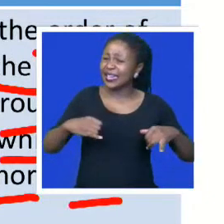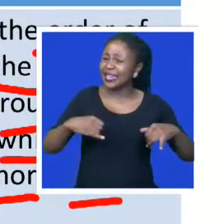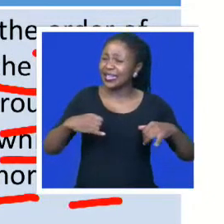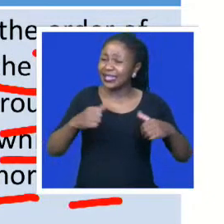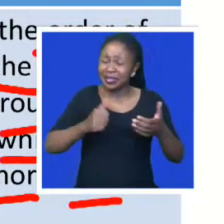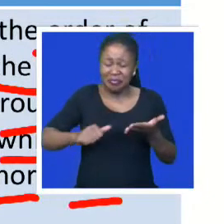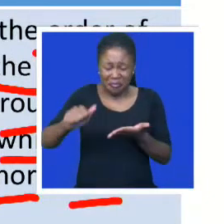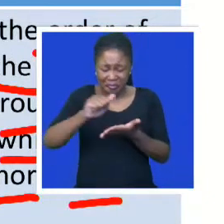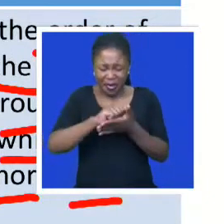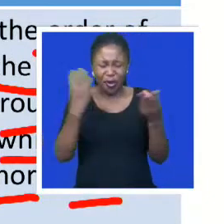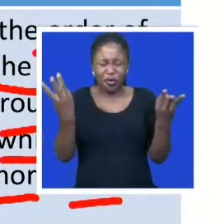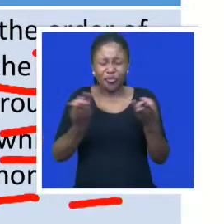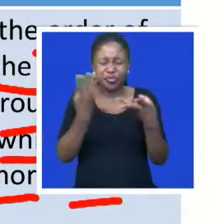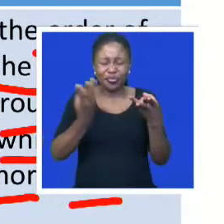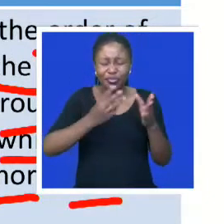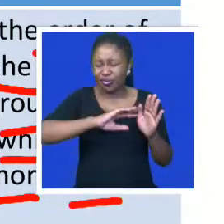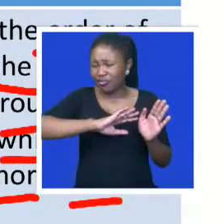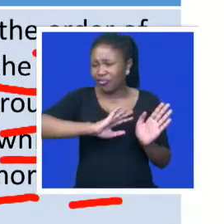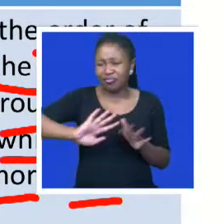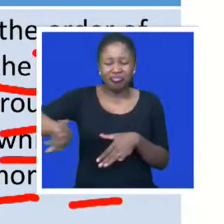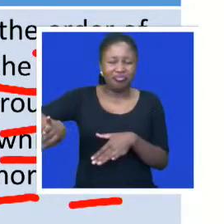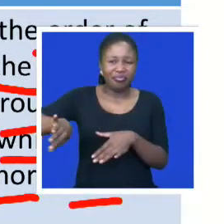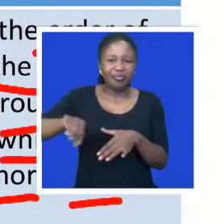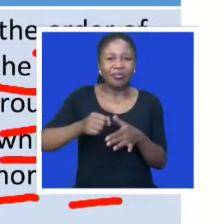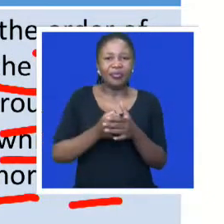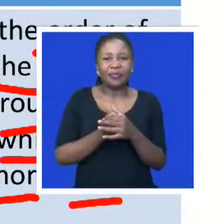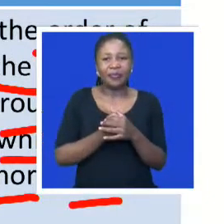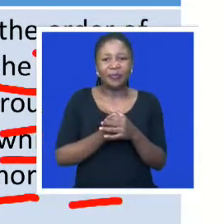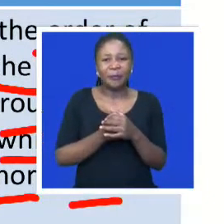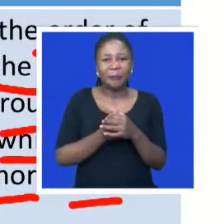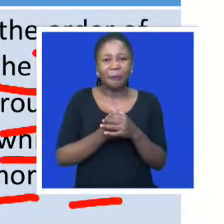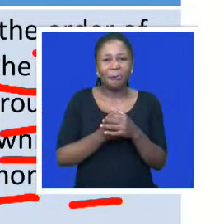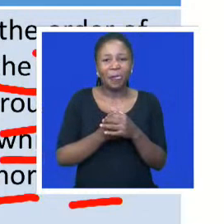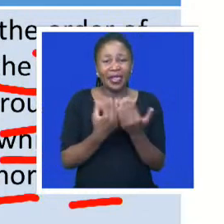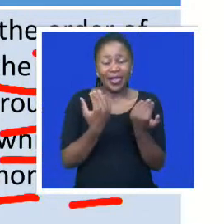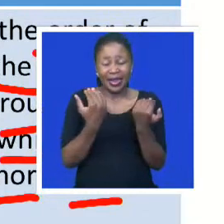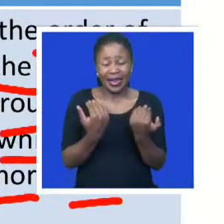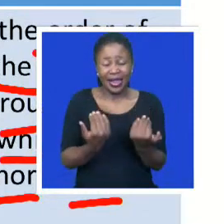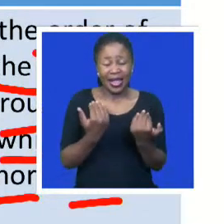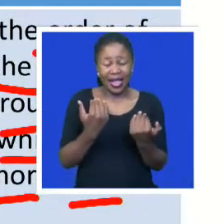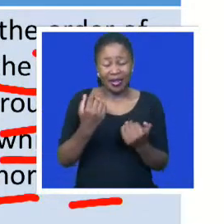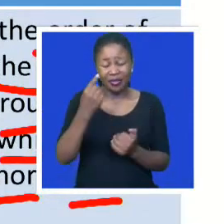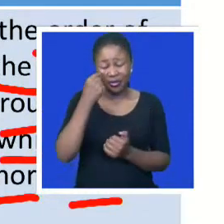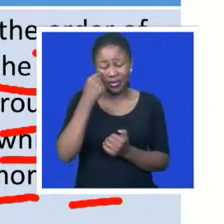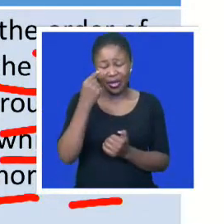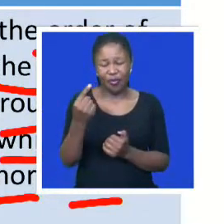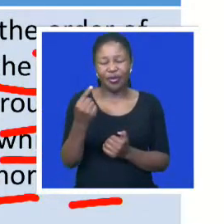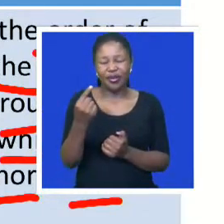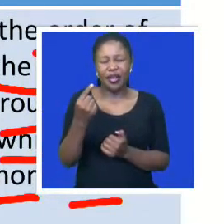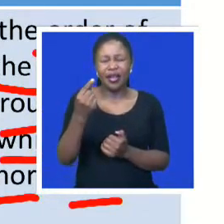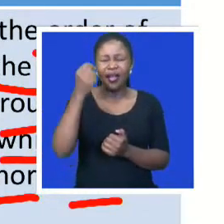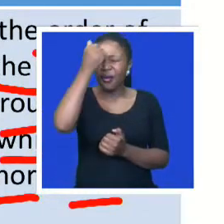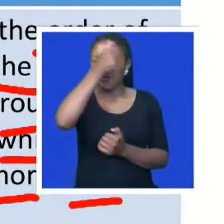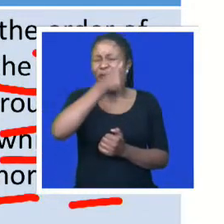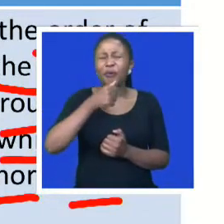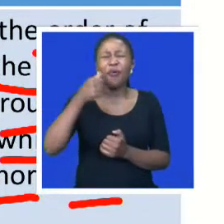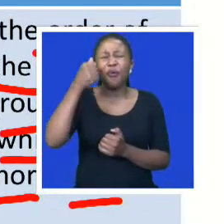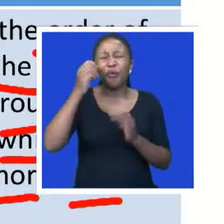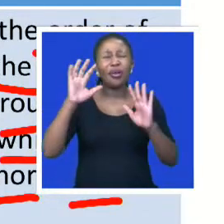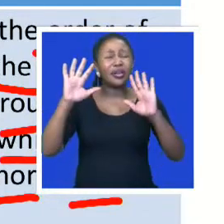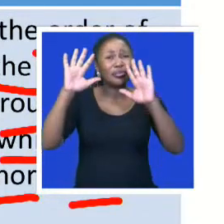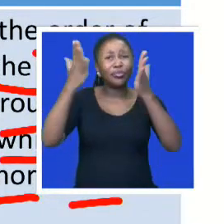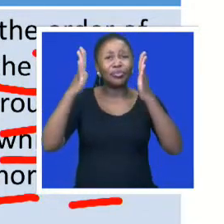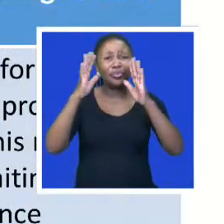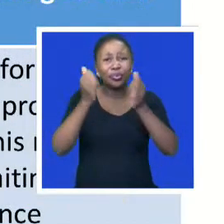God's mercy. So all in all here, dear Lena, we see that God exalts the lowly. Moving on,